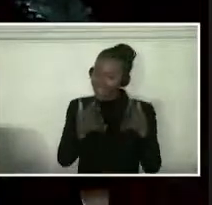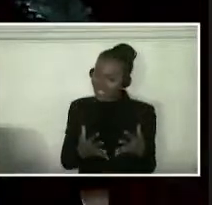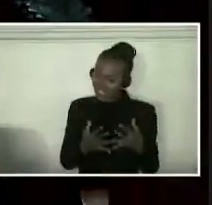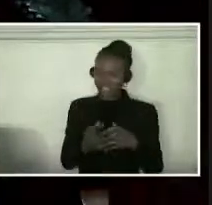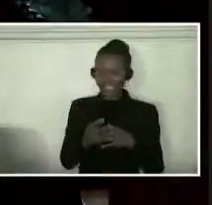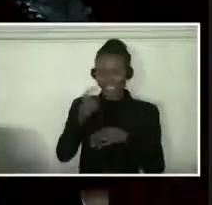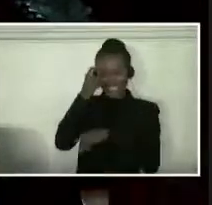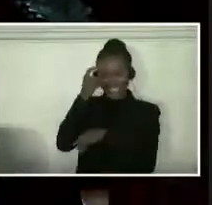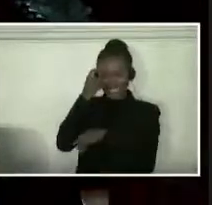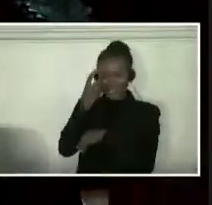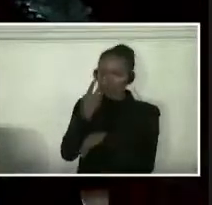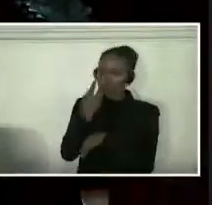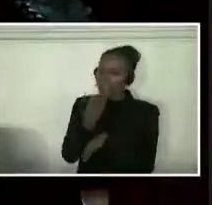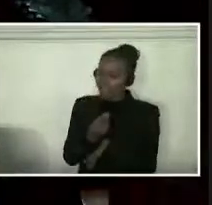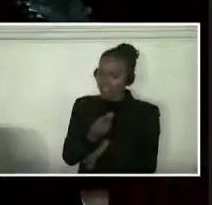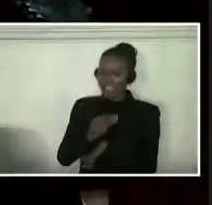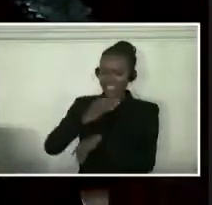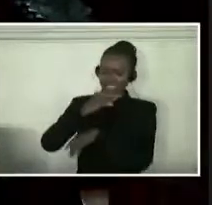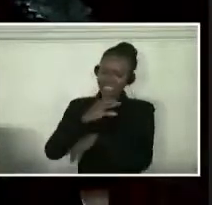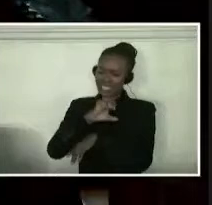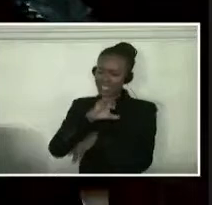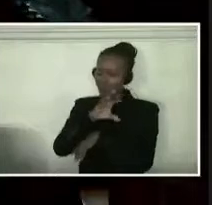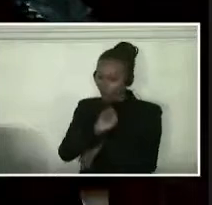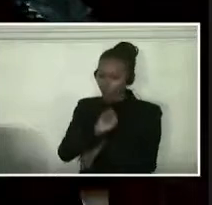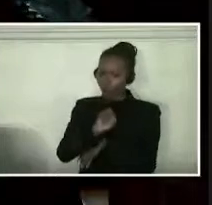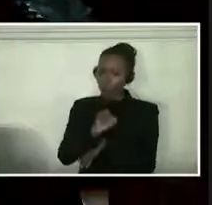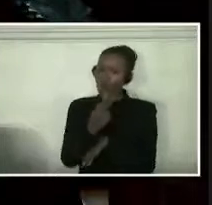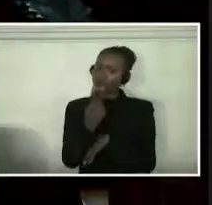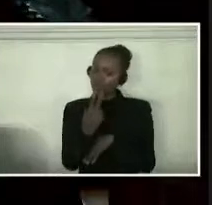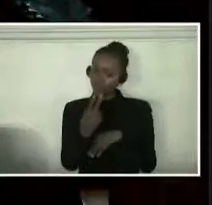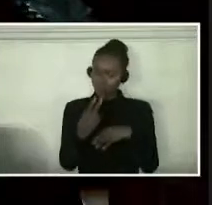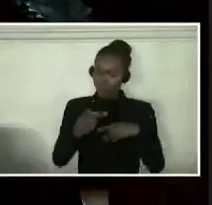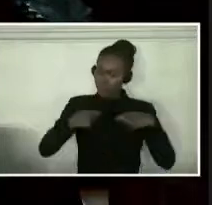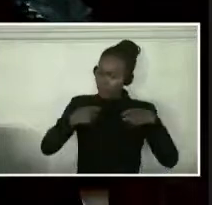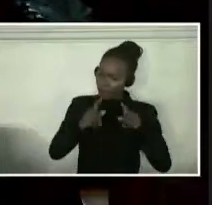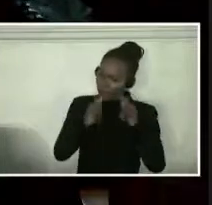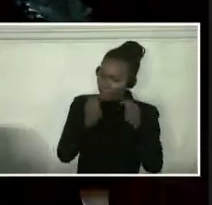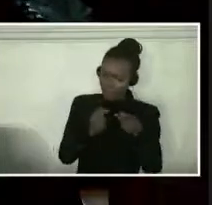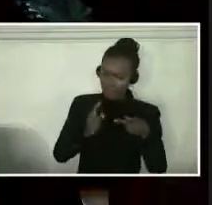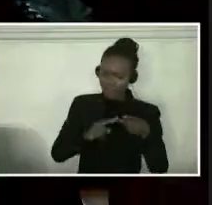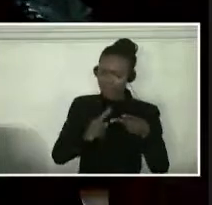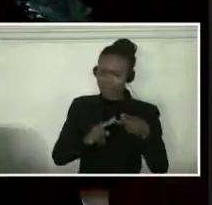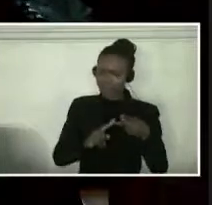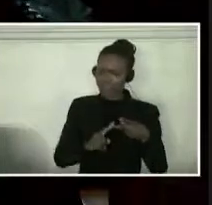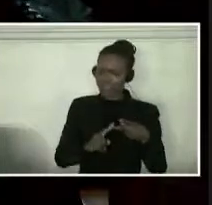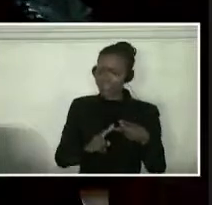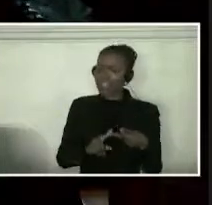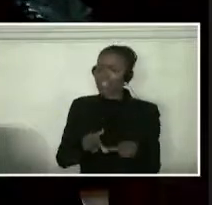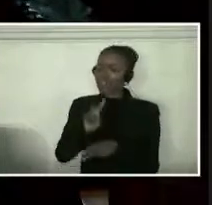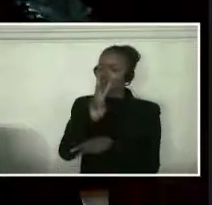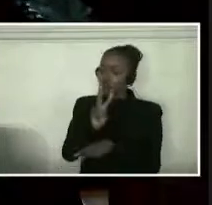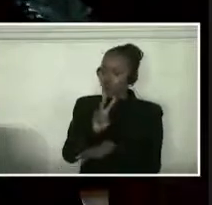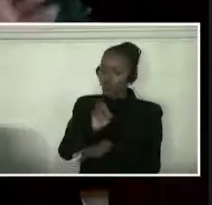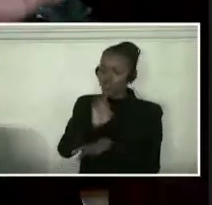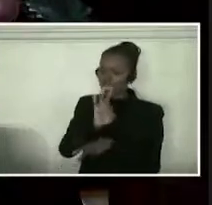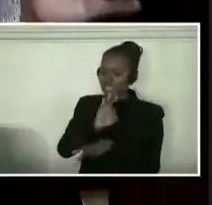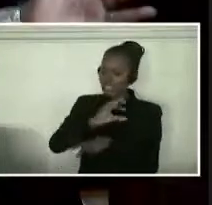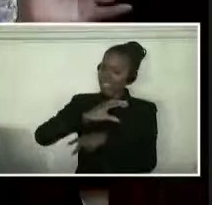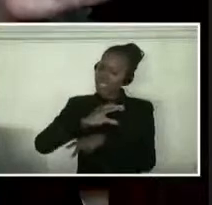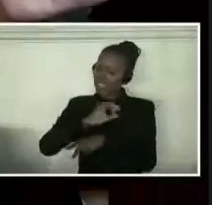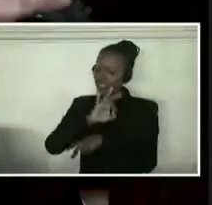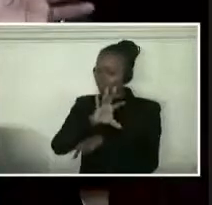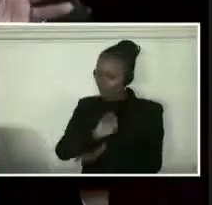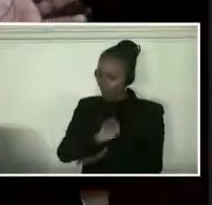sense to have two ceos two management teams two ceos cfos everyone